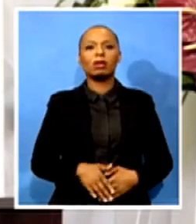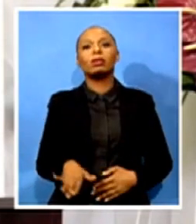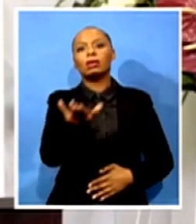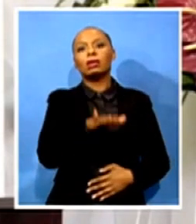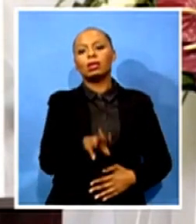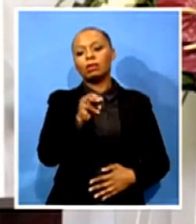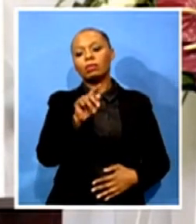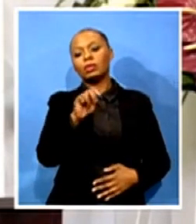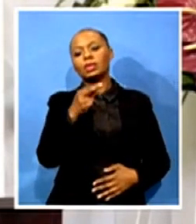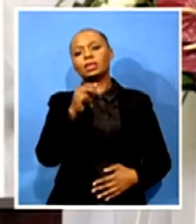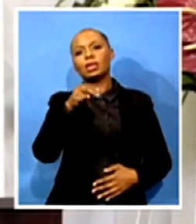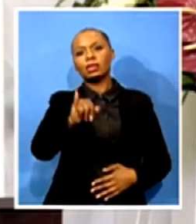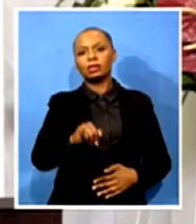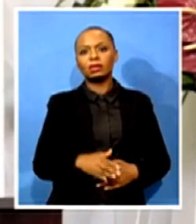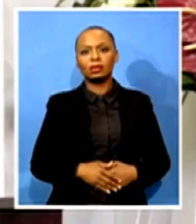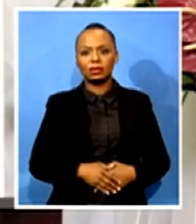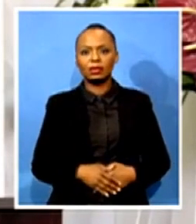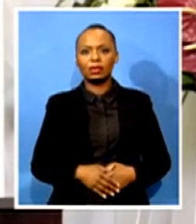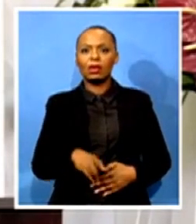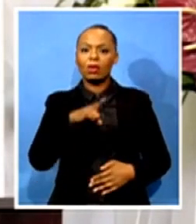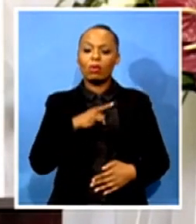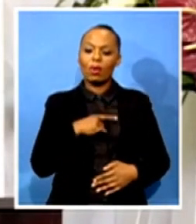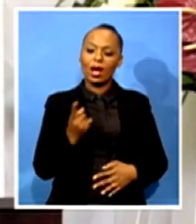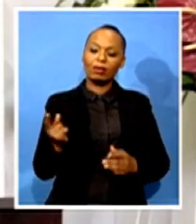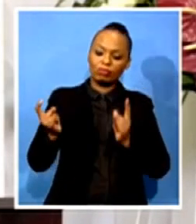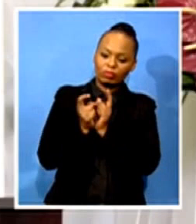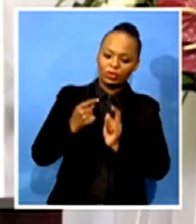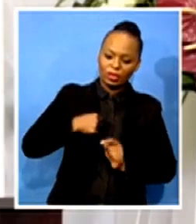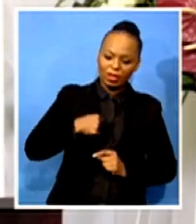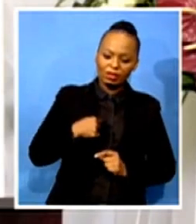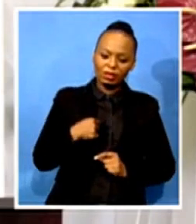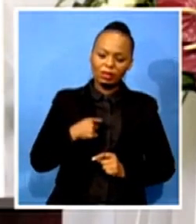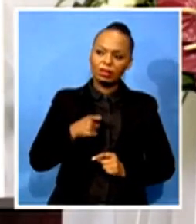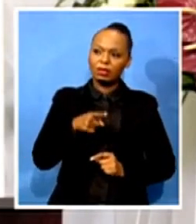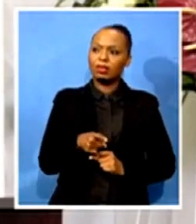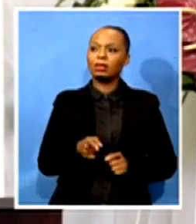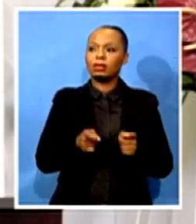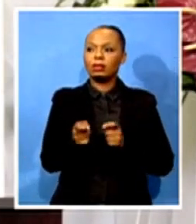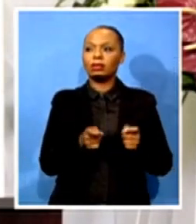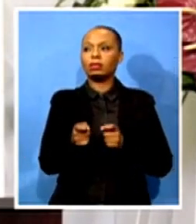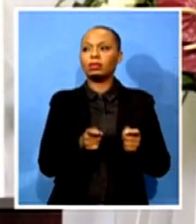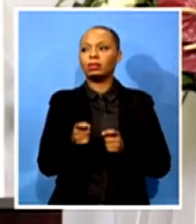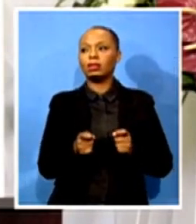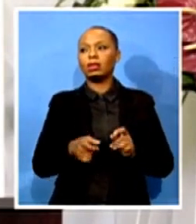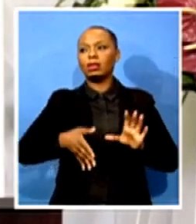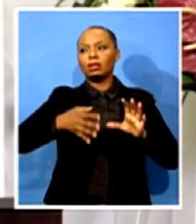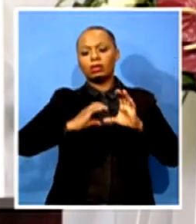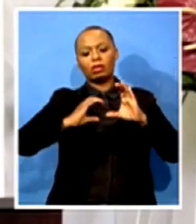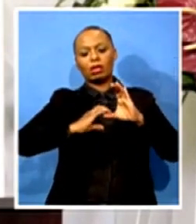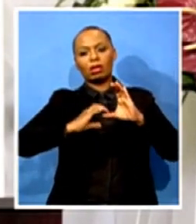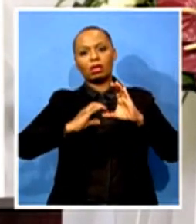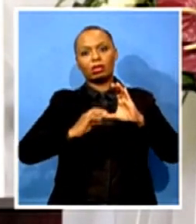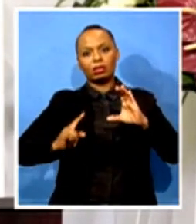as checkers, they said, look, bukalana, it was in the meeting, siyasebenza sonke, wena usebenzi.